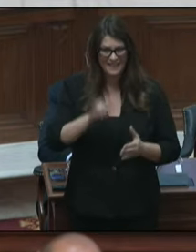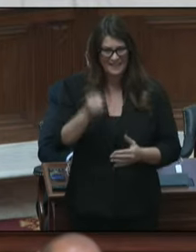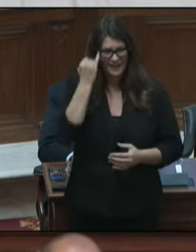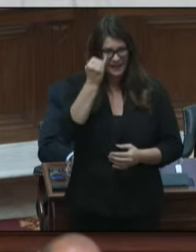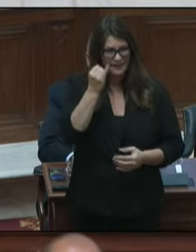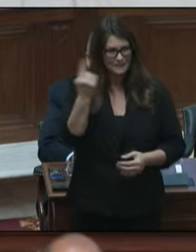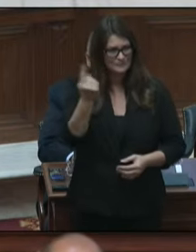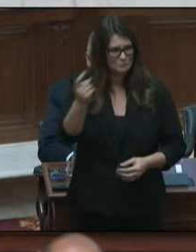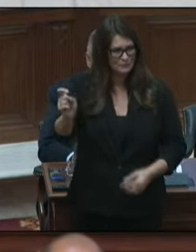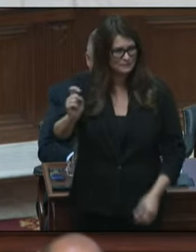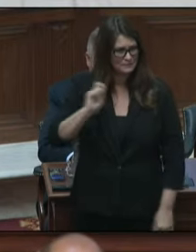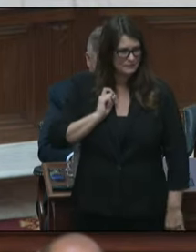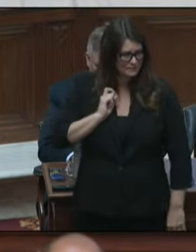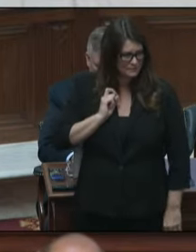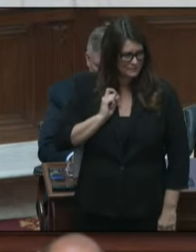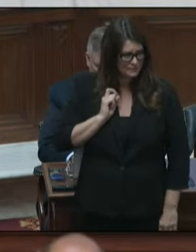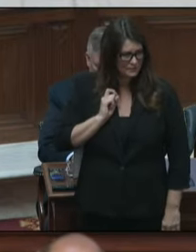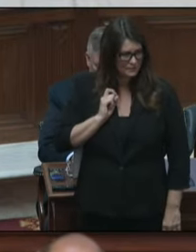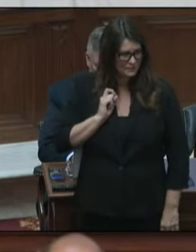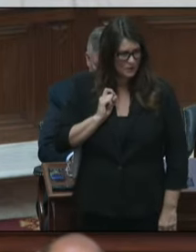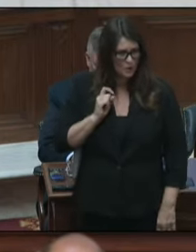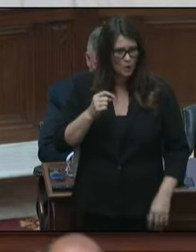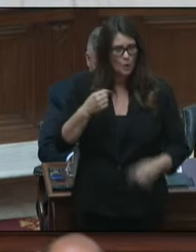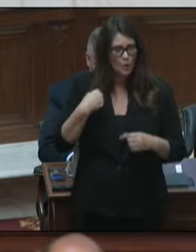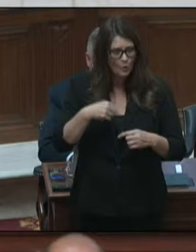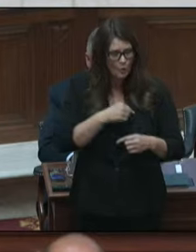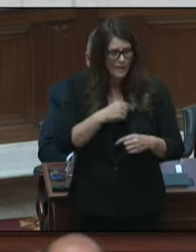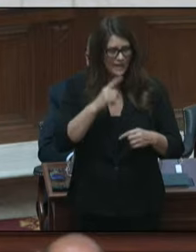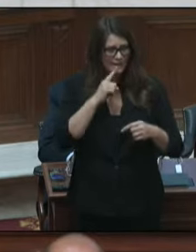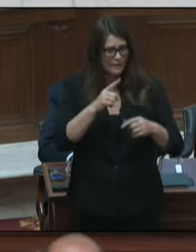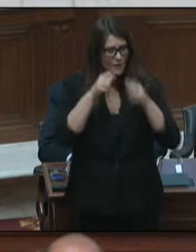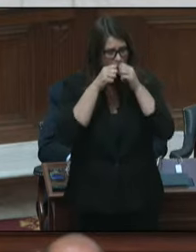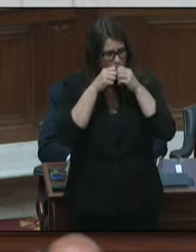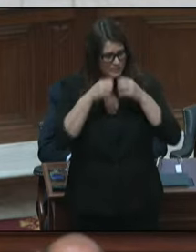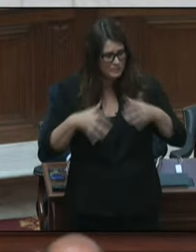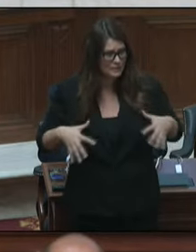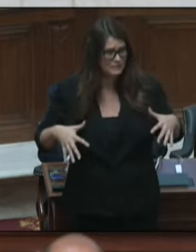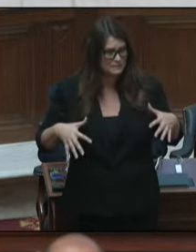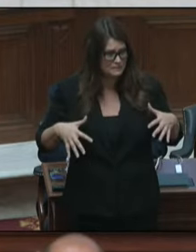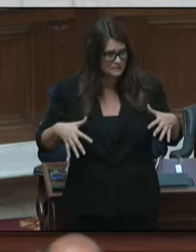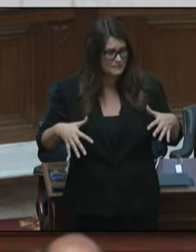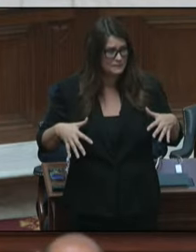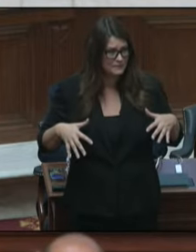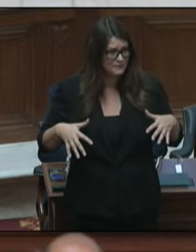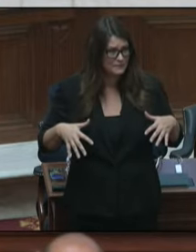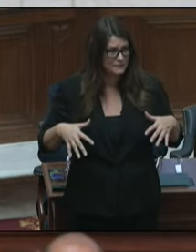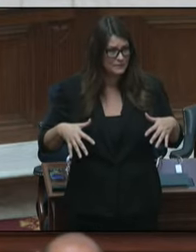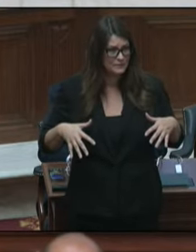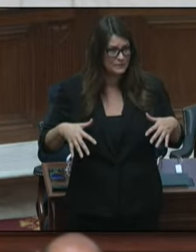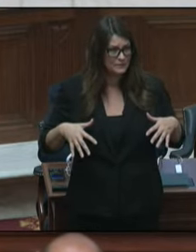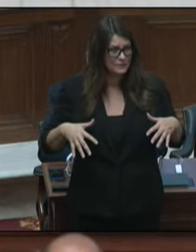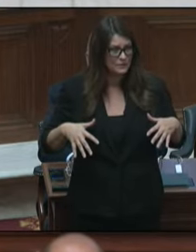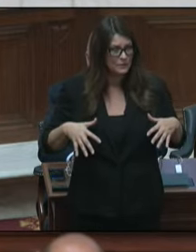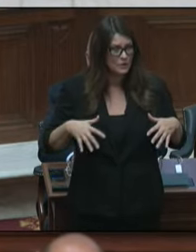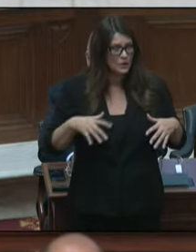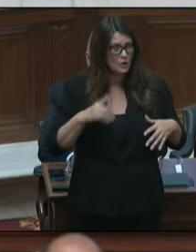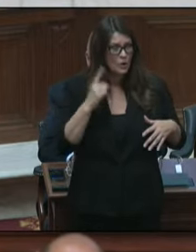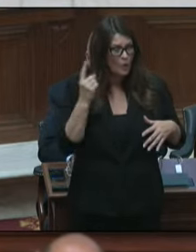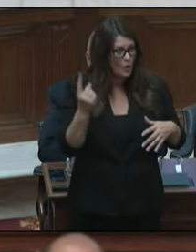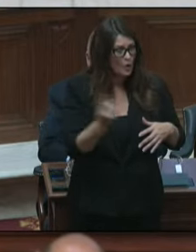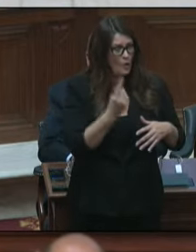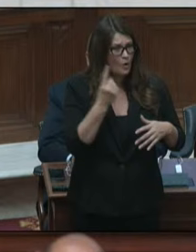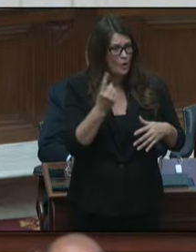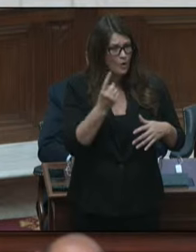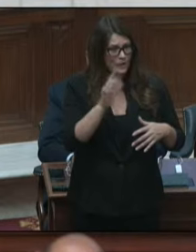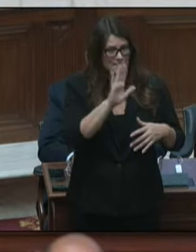idea. Absolutely, we have been blessed beyond all good sense. And we should absolutely